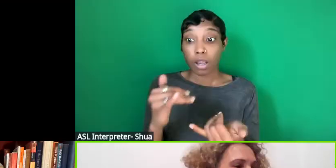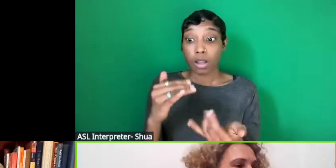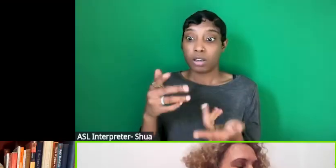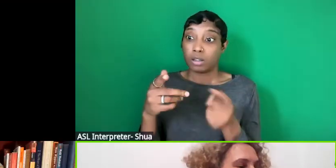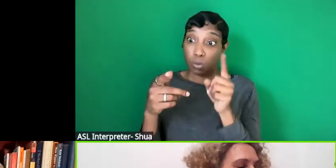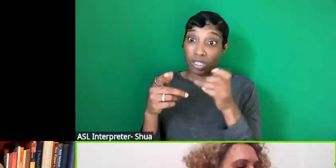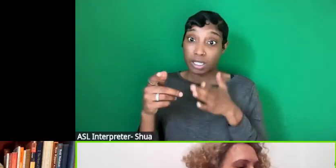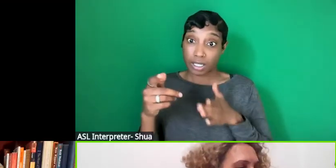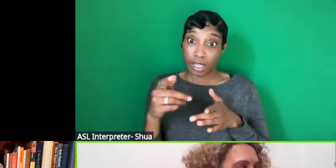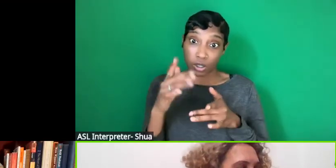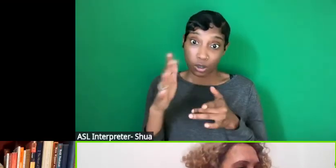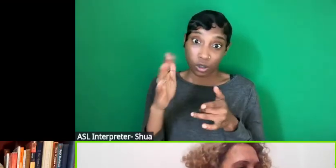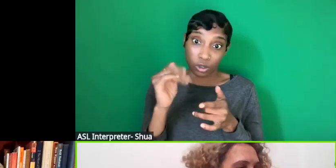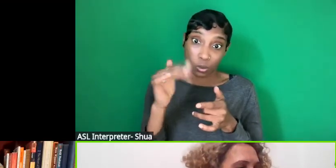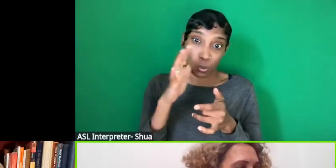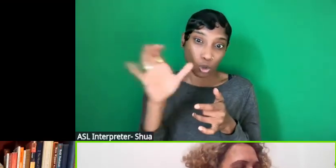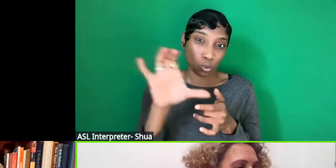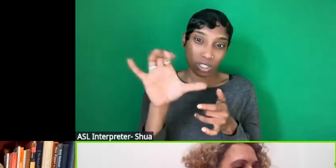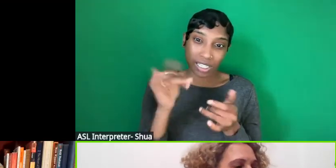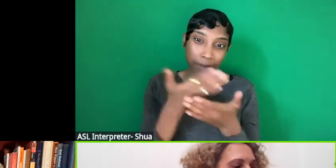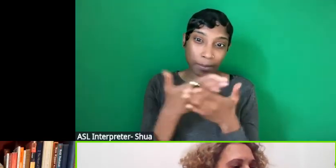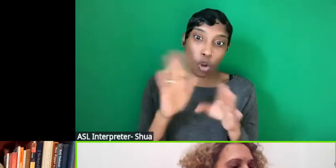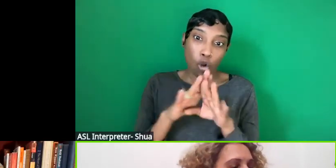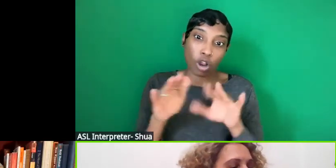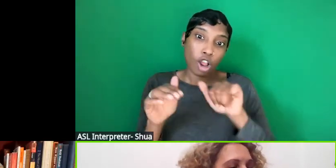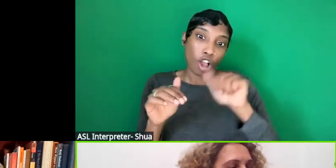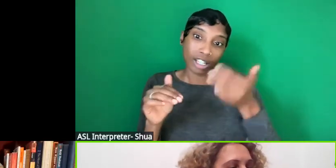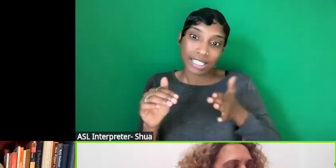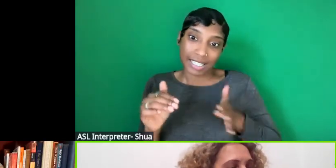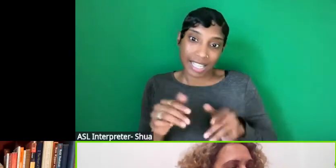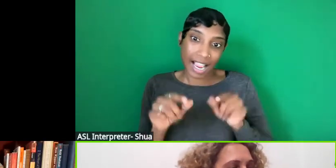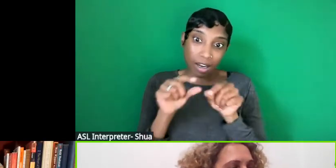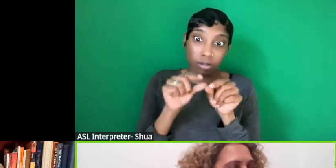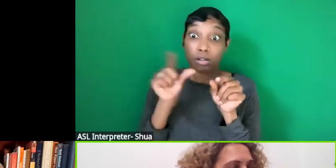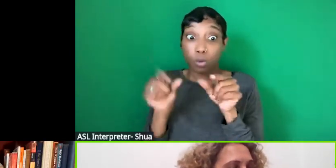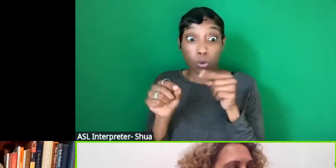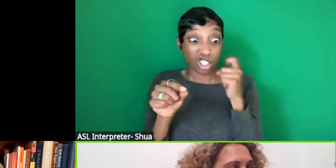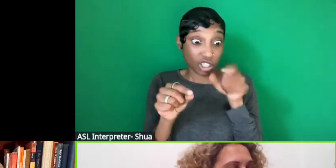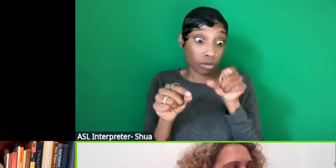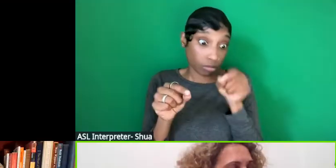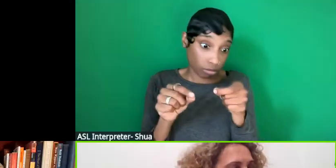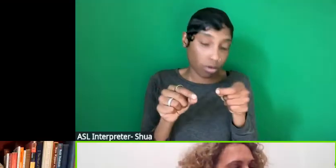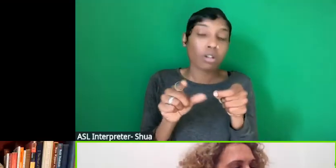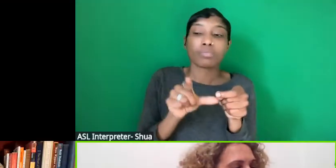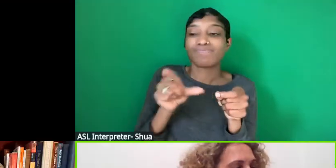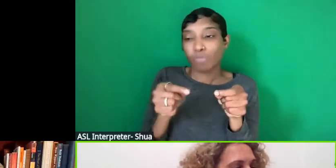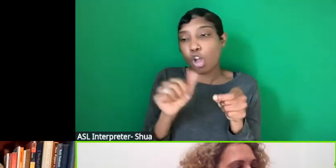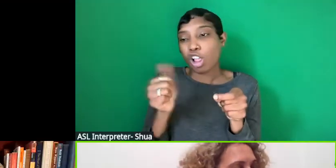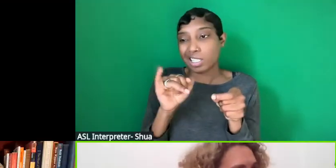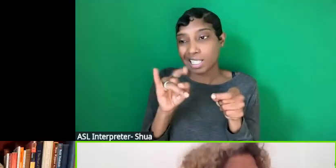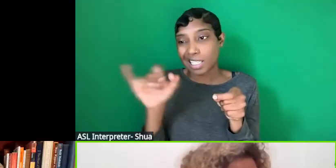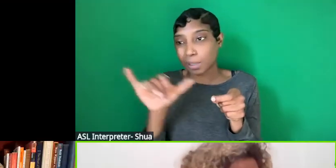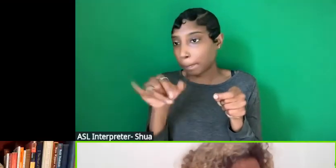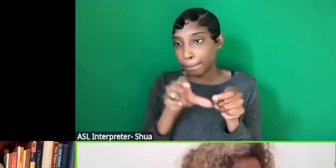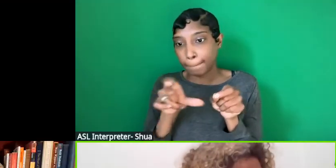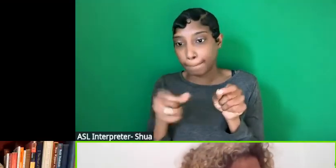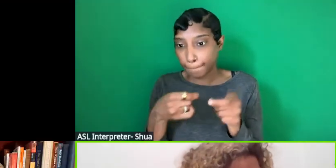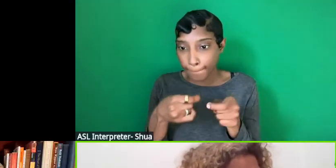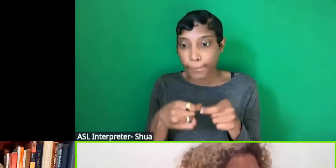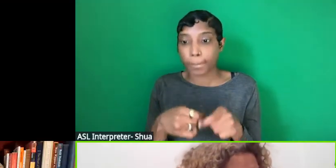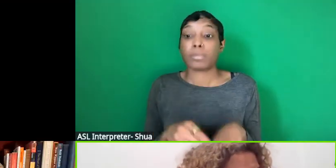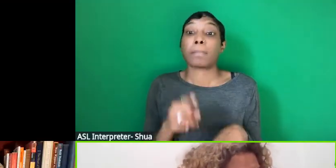here. Then you're going to do the same thing on the other side. You're going to fold over that tape. Make sure it's sticking